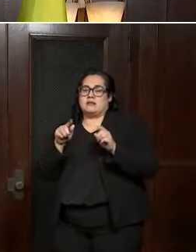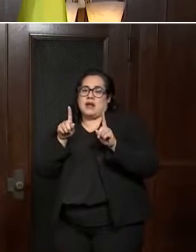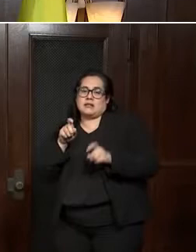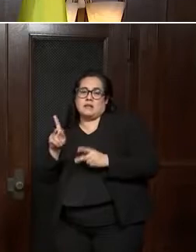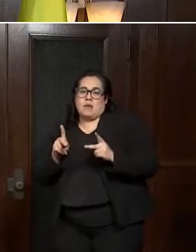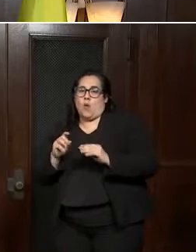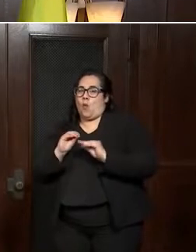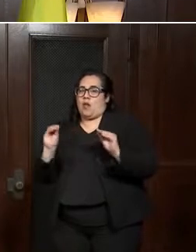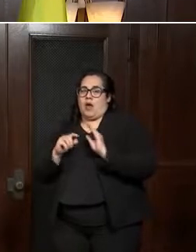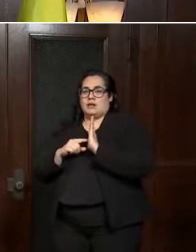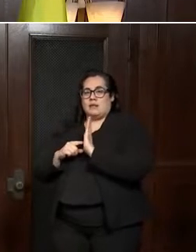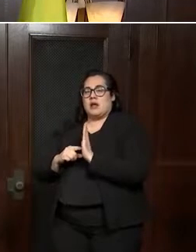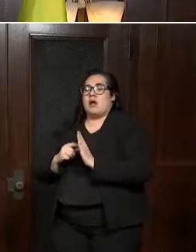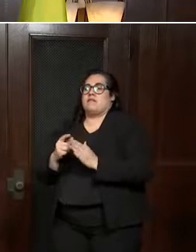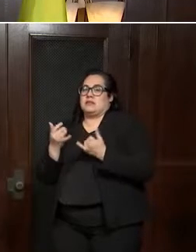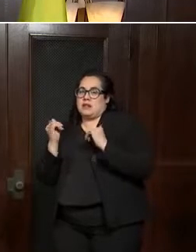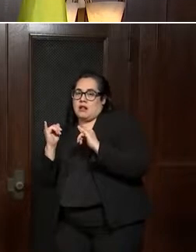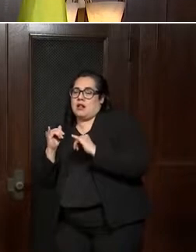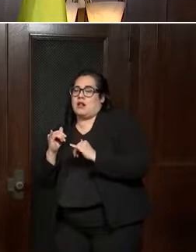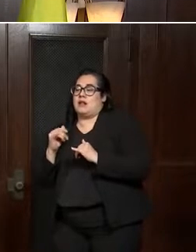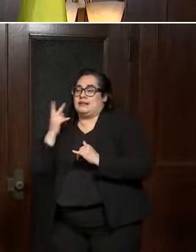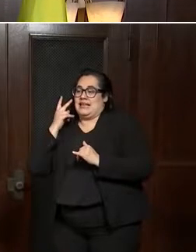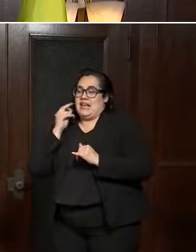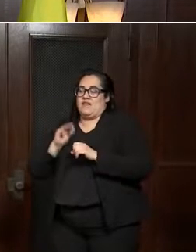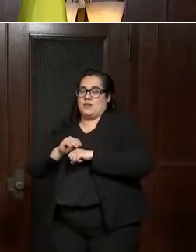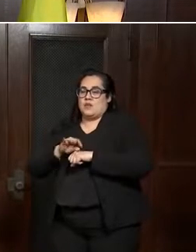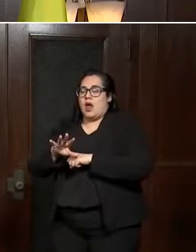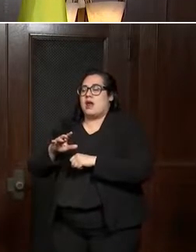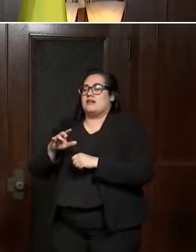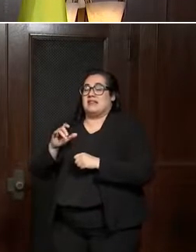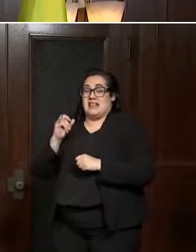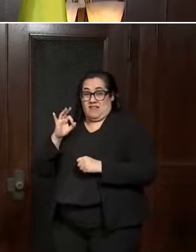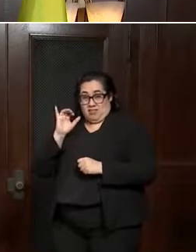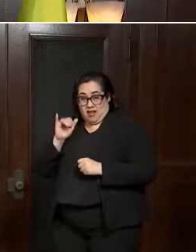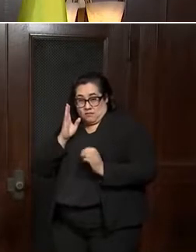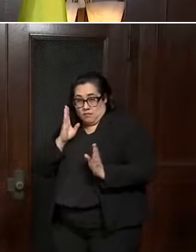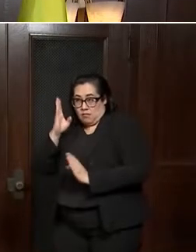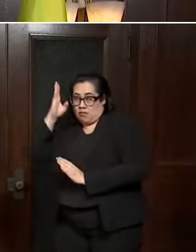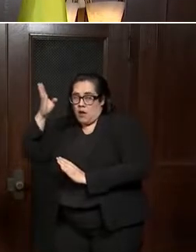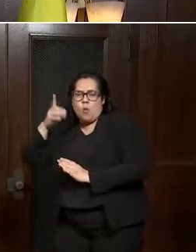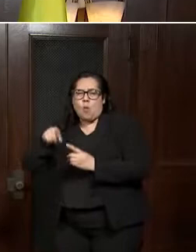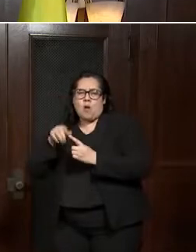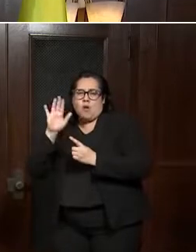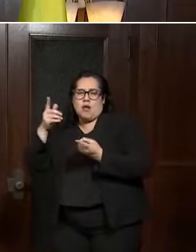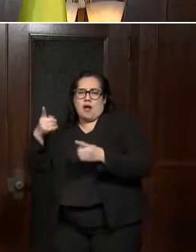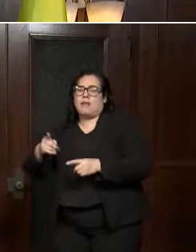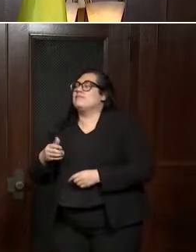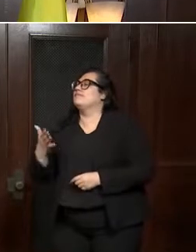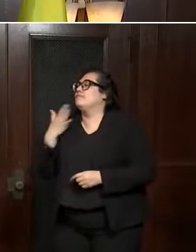asymptomatic people to find silent spreaders? And if so, when might that happen? Thank you. Thank you.